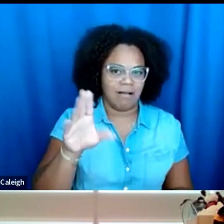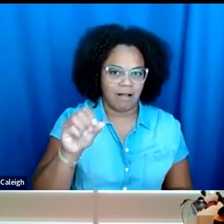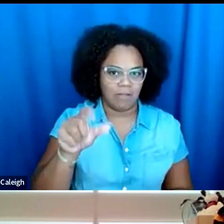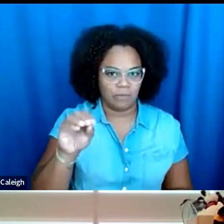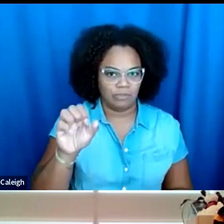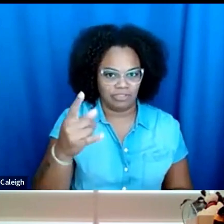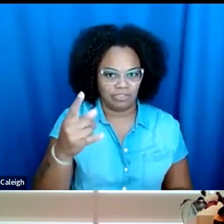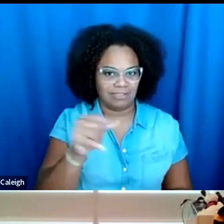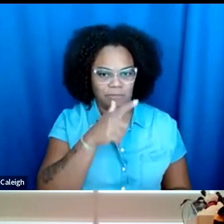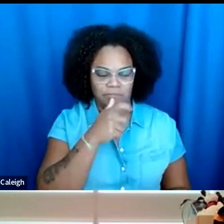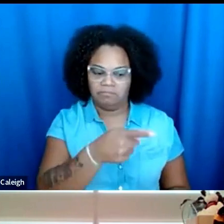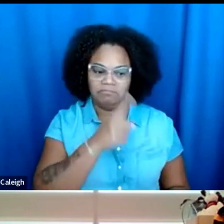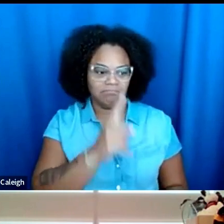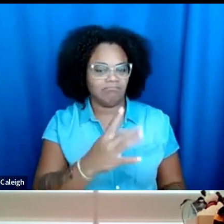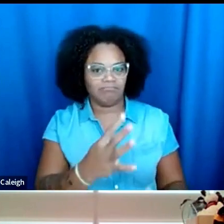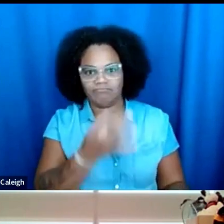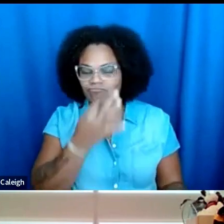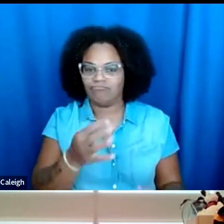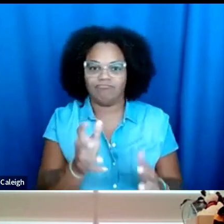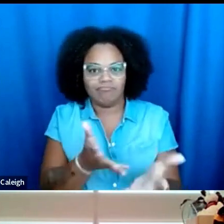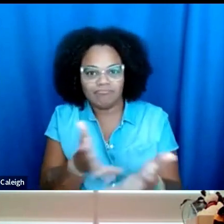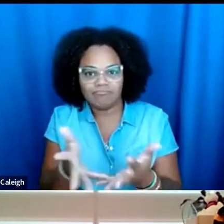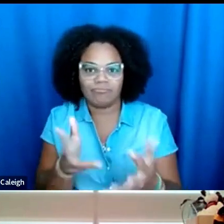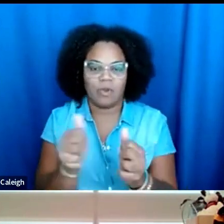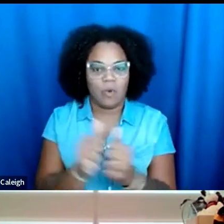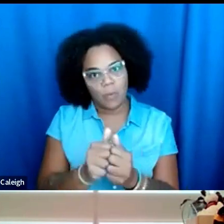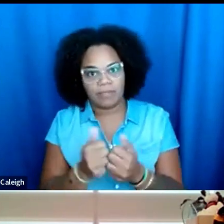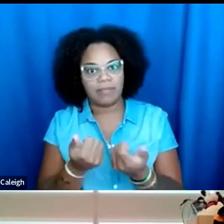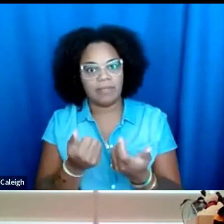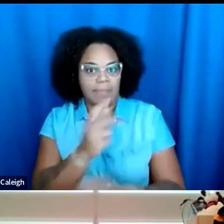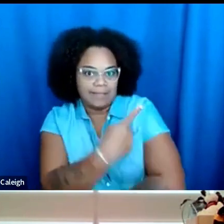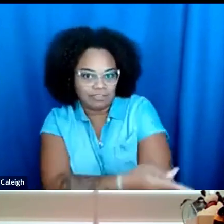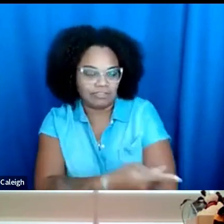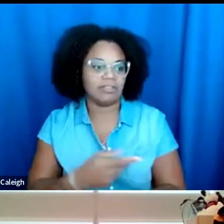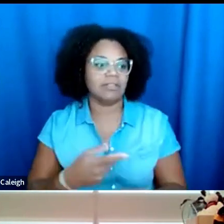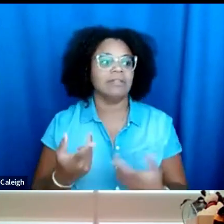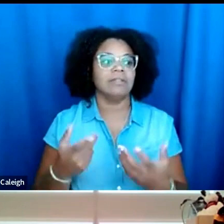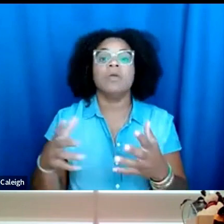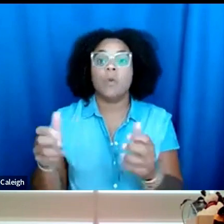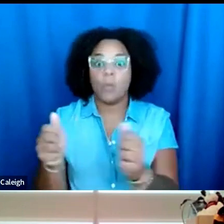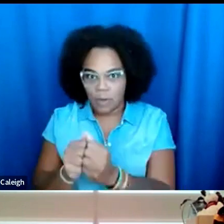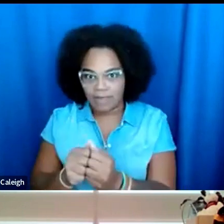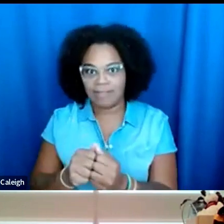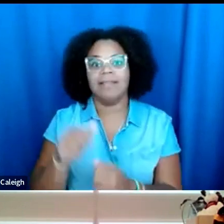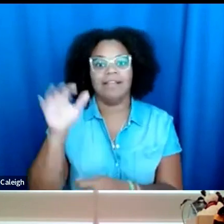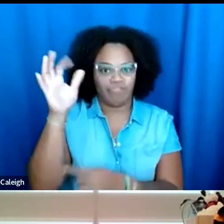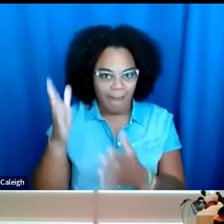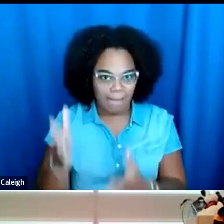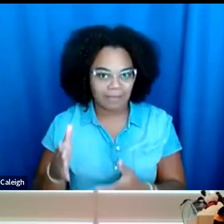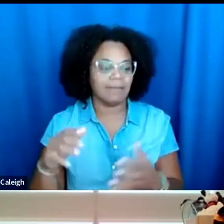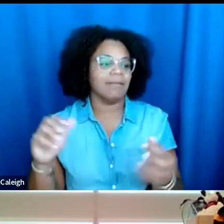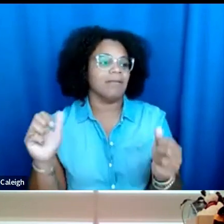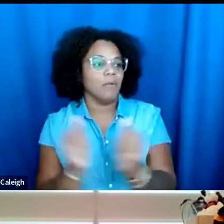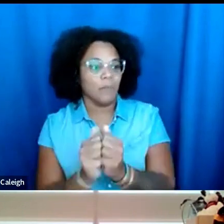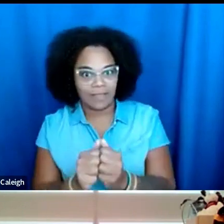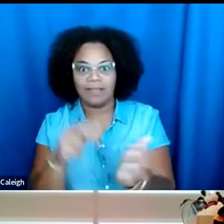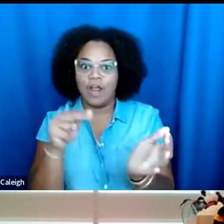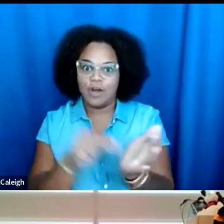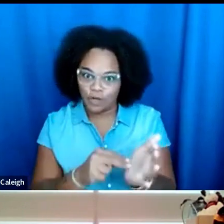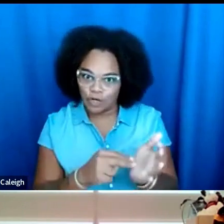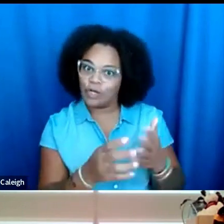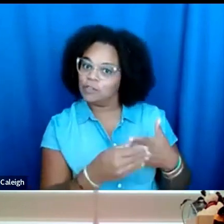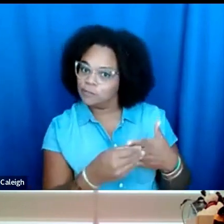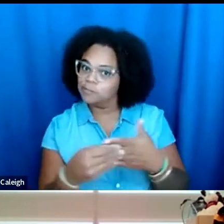manner, and a chaplain and a nurse navigator, and some different people who really helped understand me and what my belief system was,